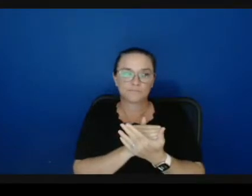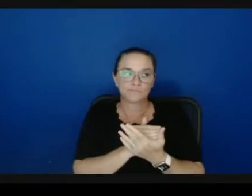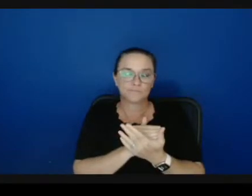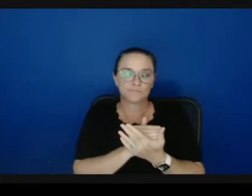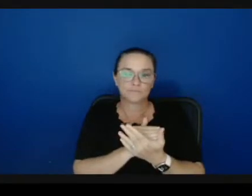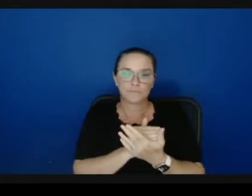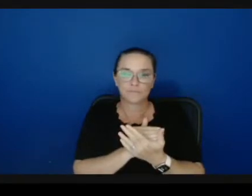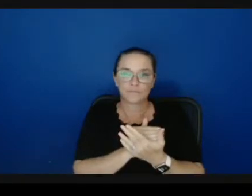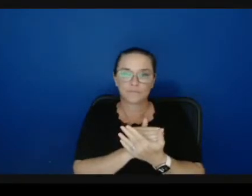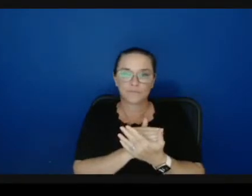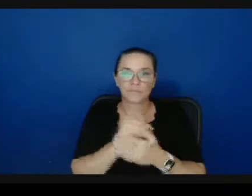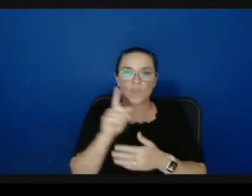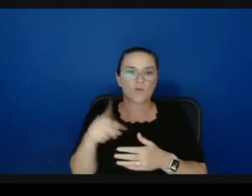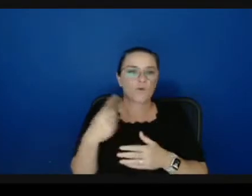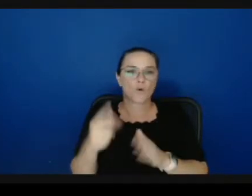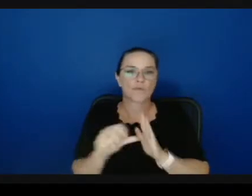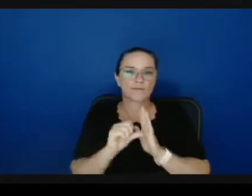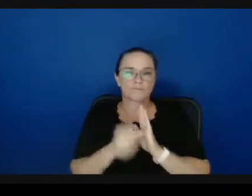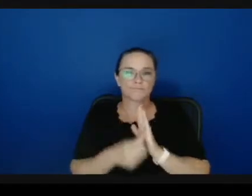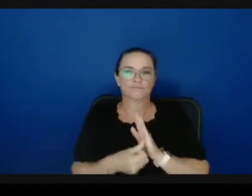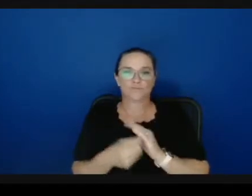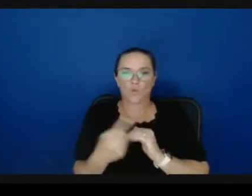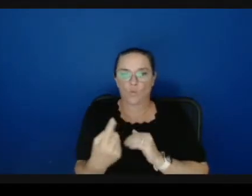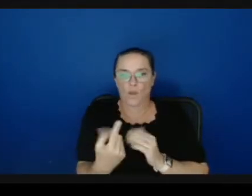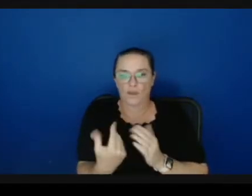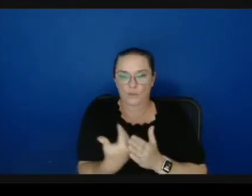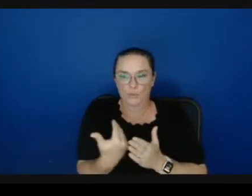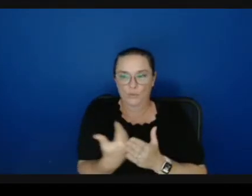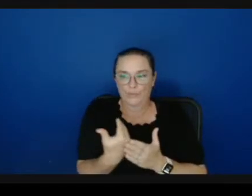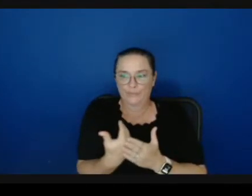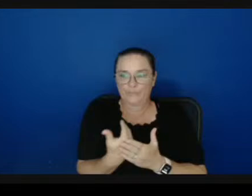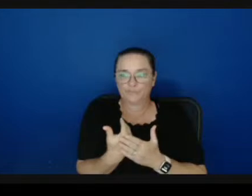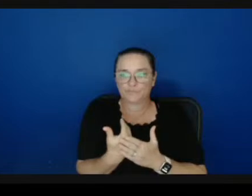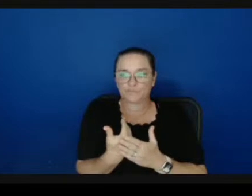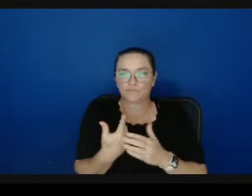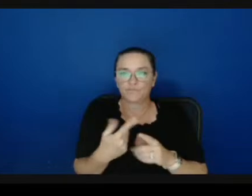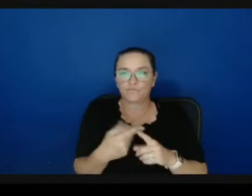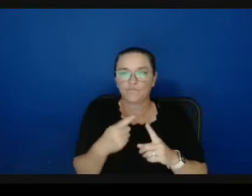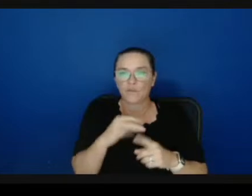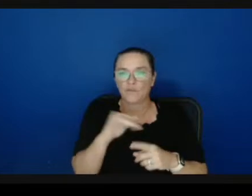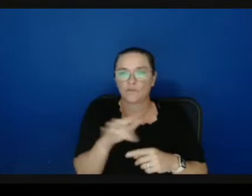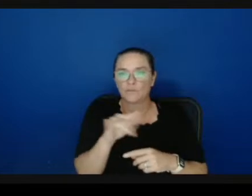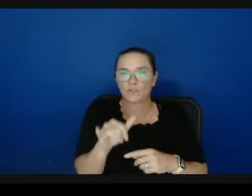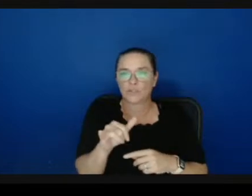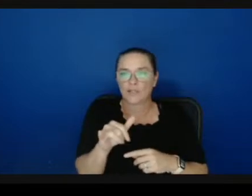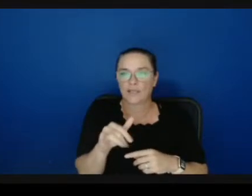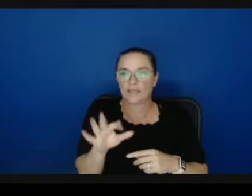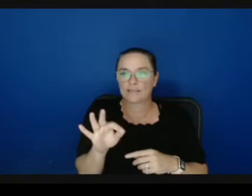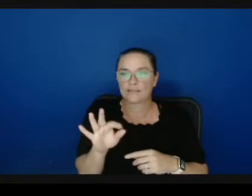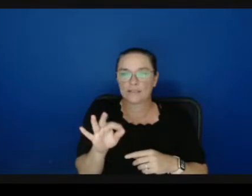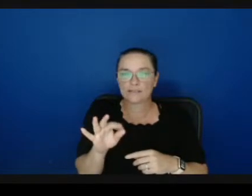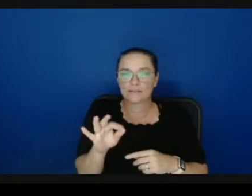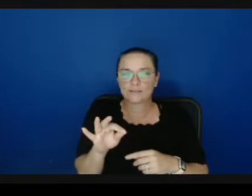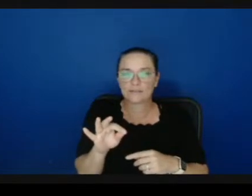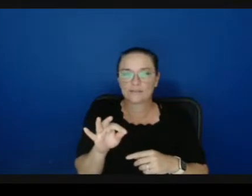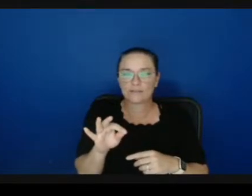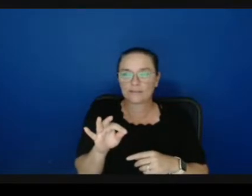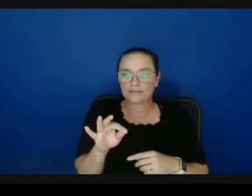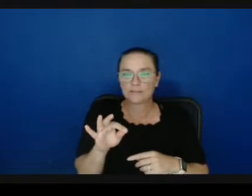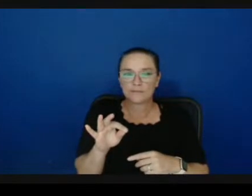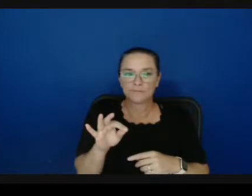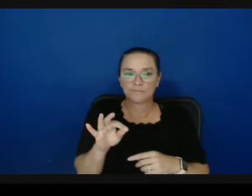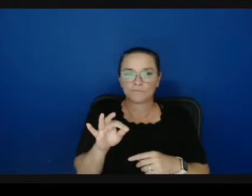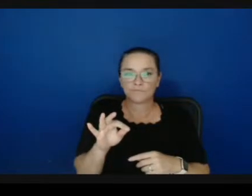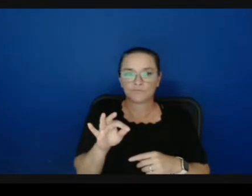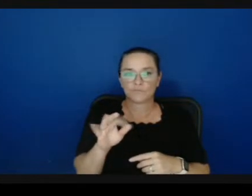only highlight one here, which is new, which is right here. From 9th of July, 2024, Crater